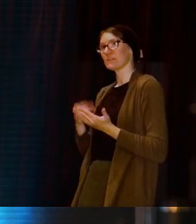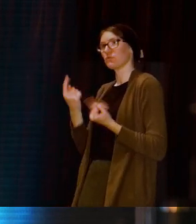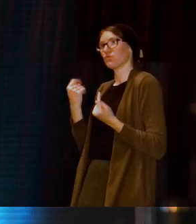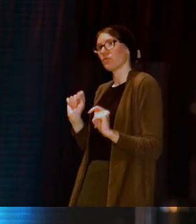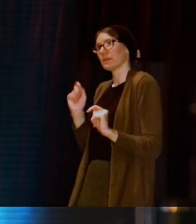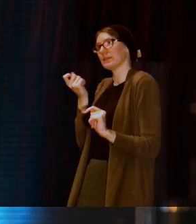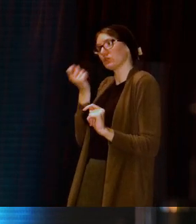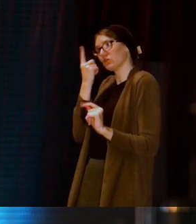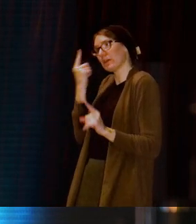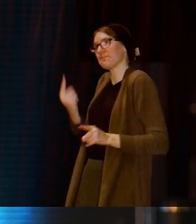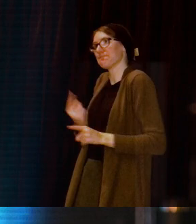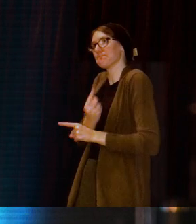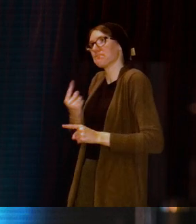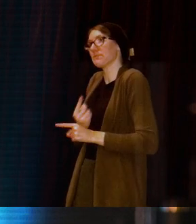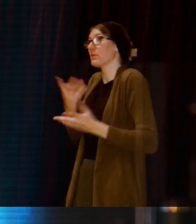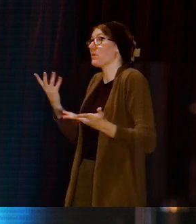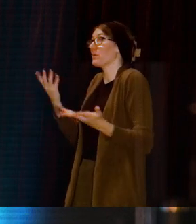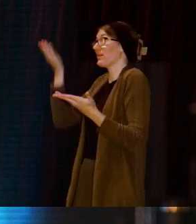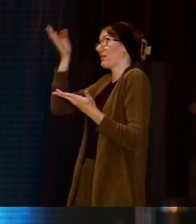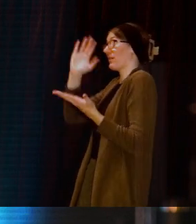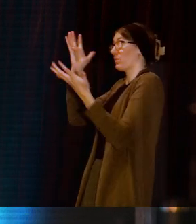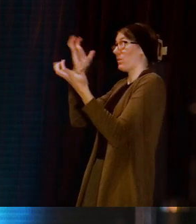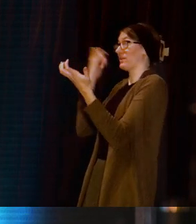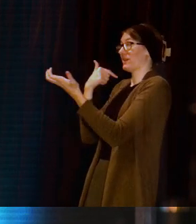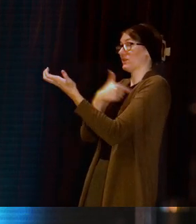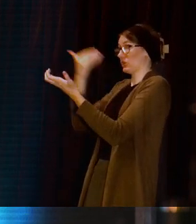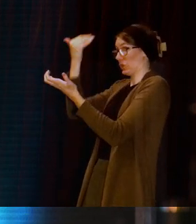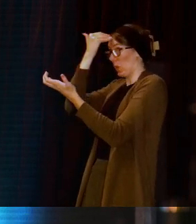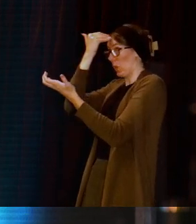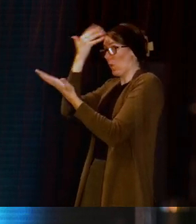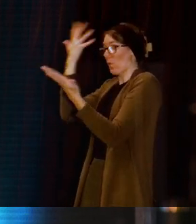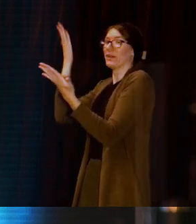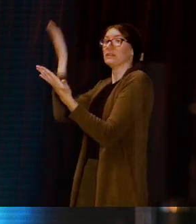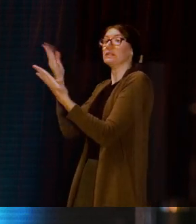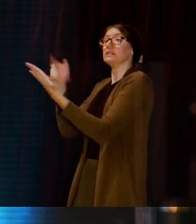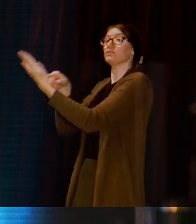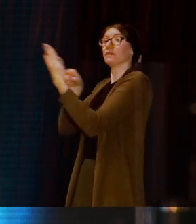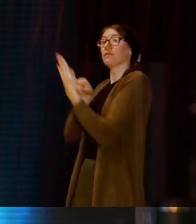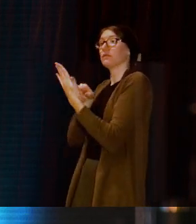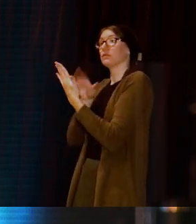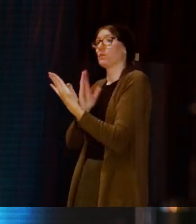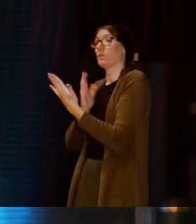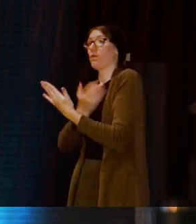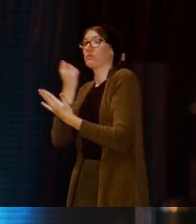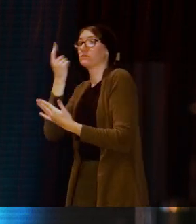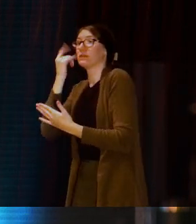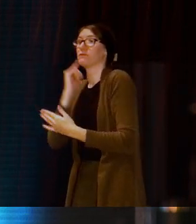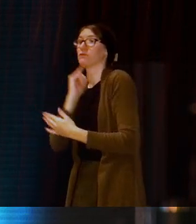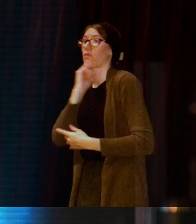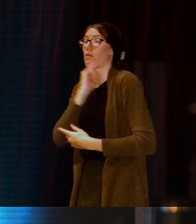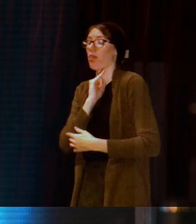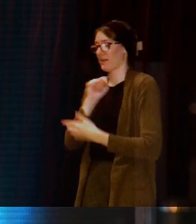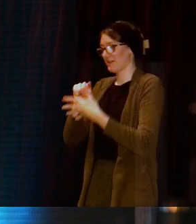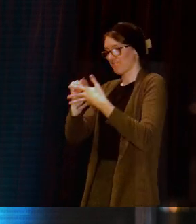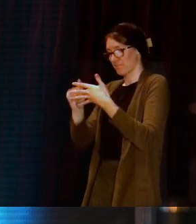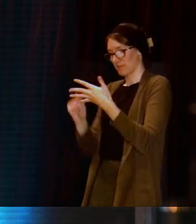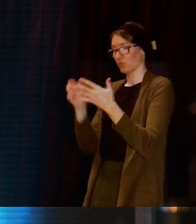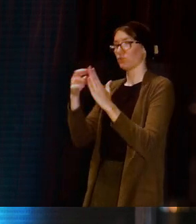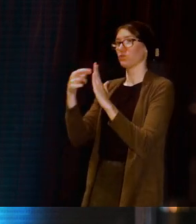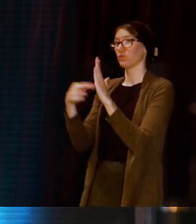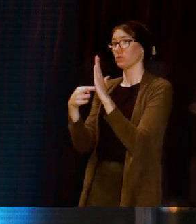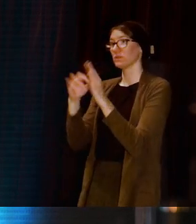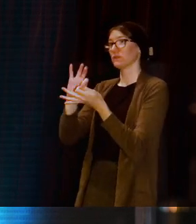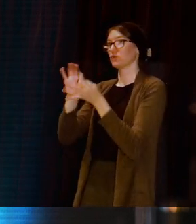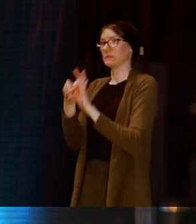is God wants us to know and what he's revealed. So our understanding about Israel comes because we're using these rules of